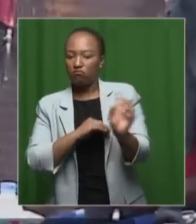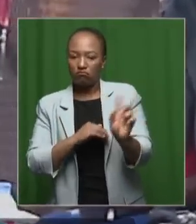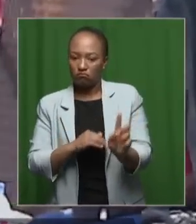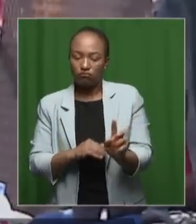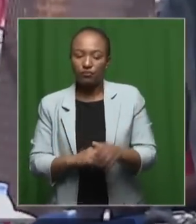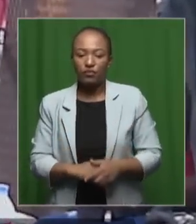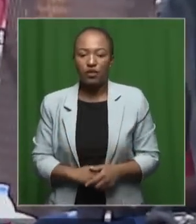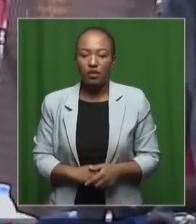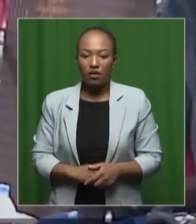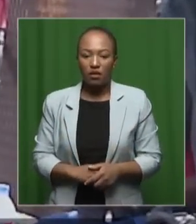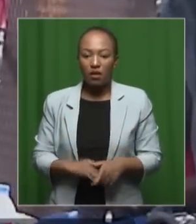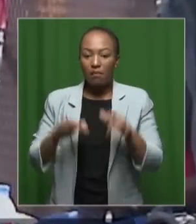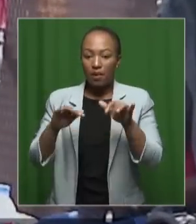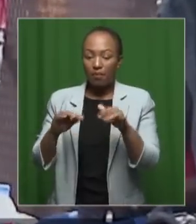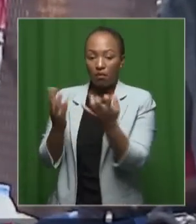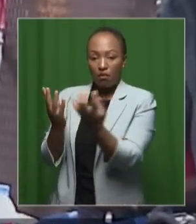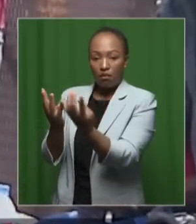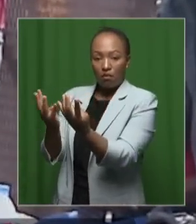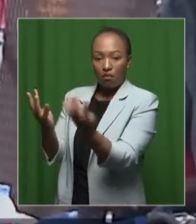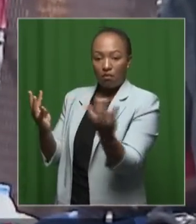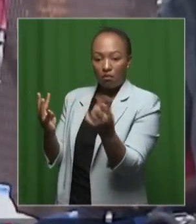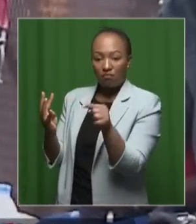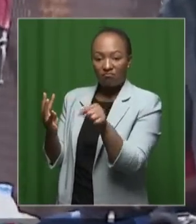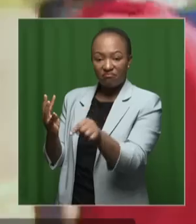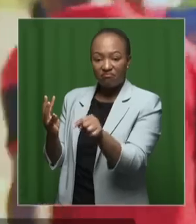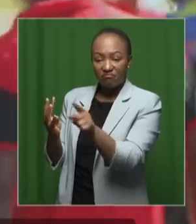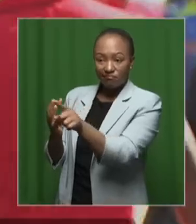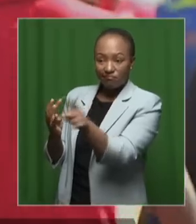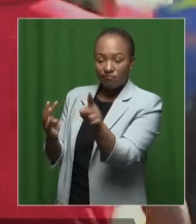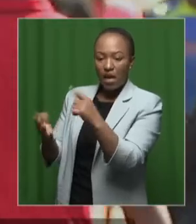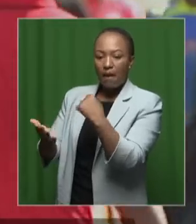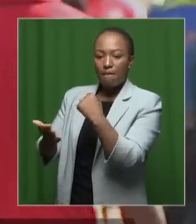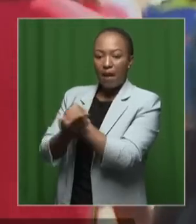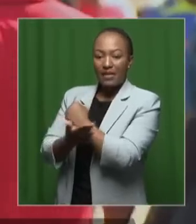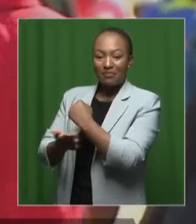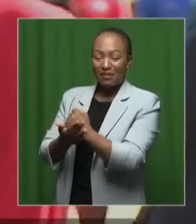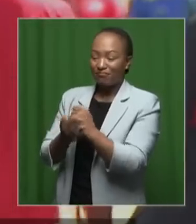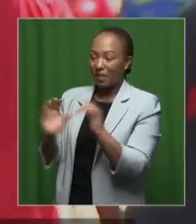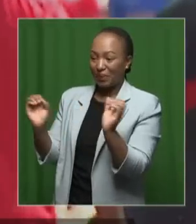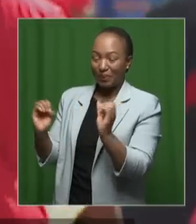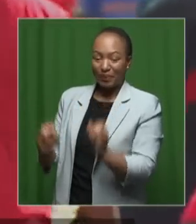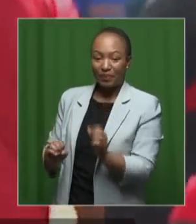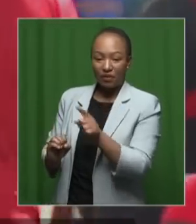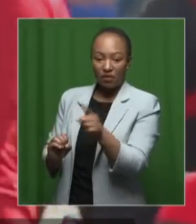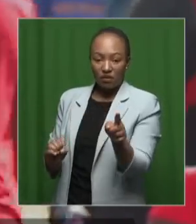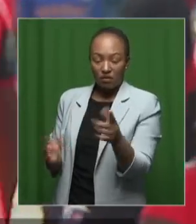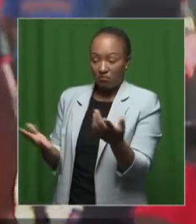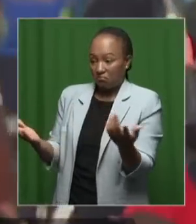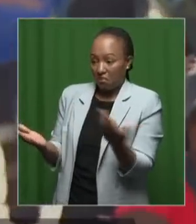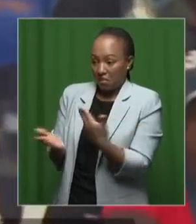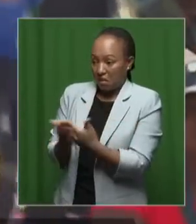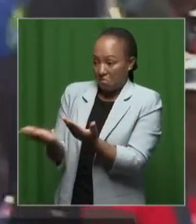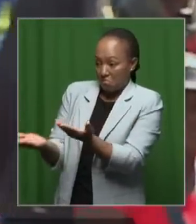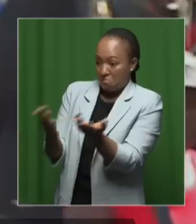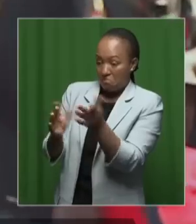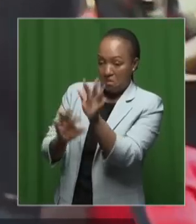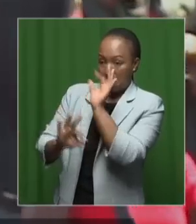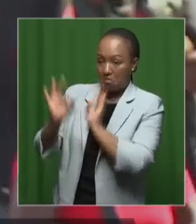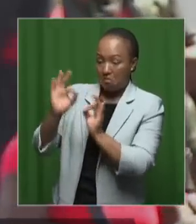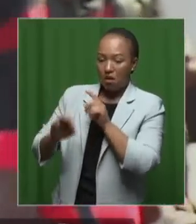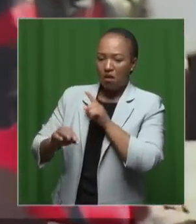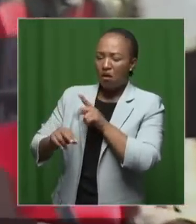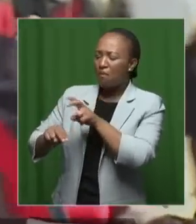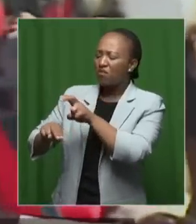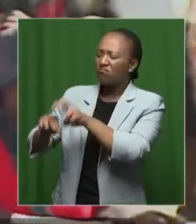Batho bana le ba bona ma ke ba la ba dutseng fela bo tshwe bona a bona di passport. Bona ba ka no bolela hore why ba dutse mo ba tlhalosetse